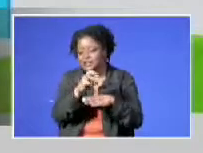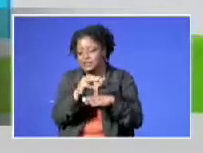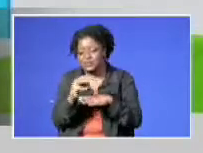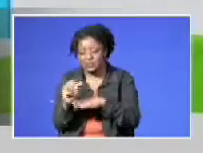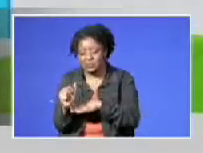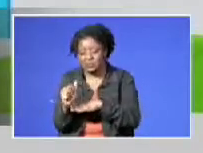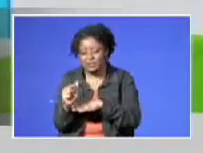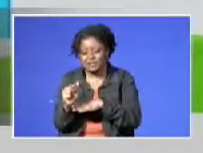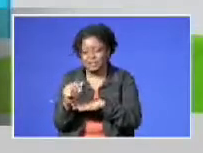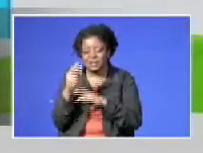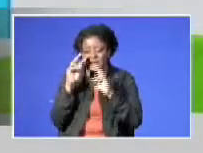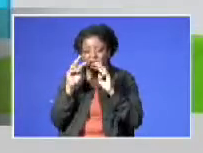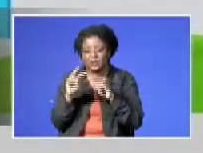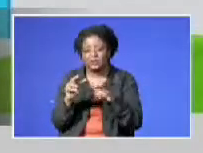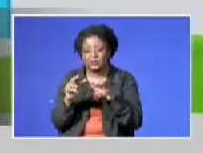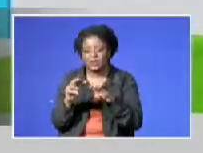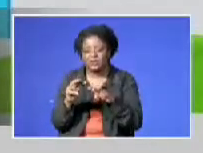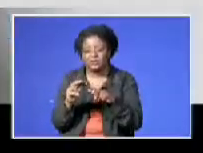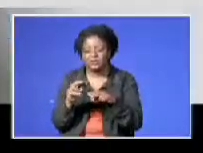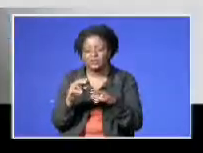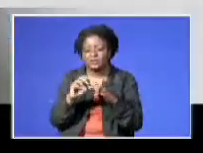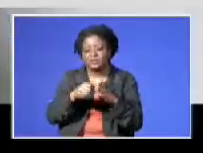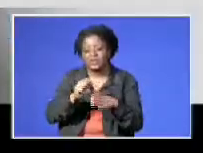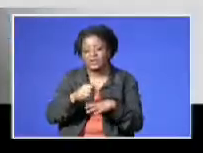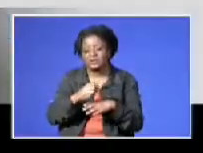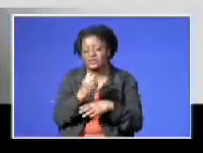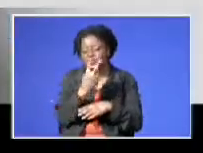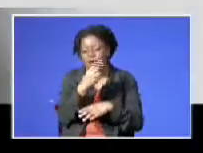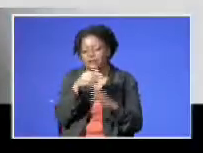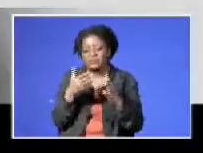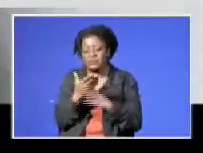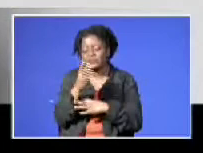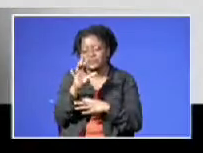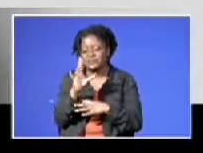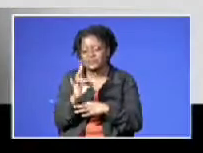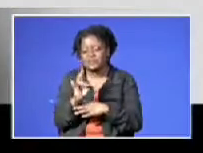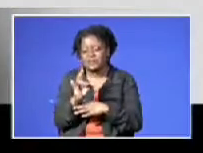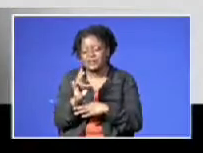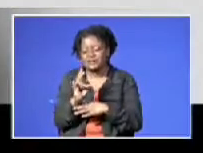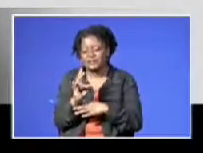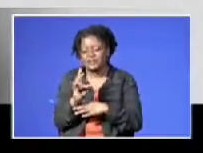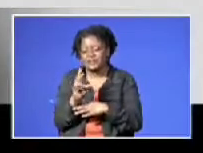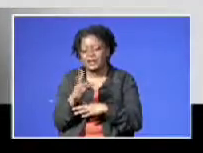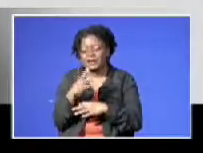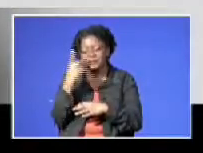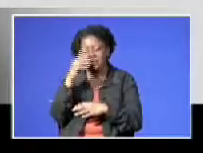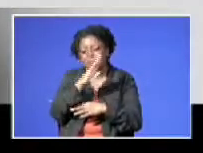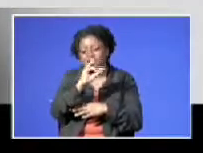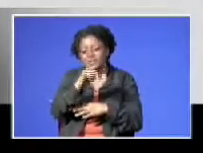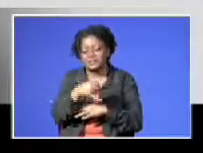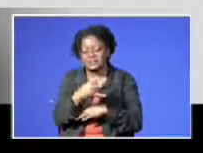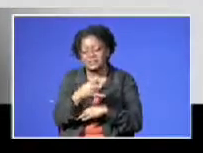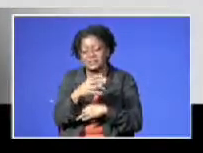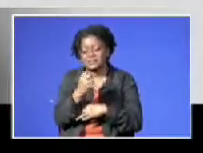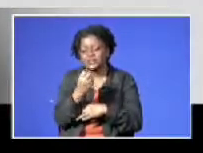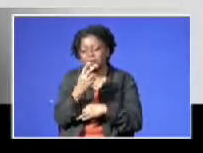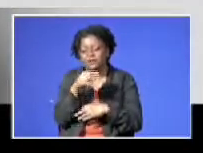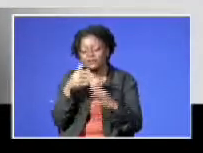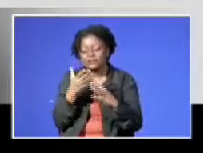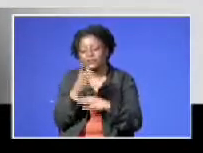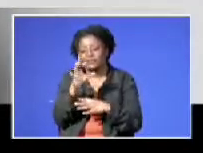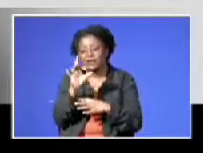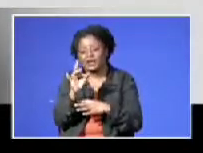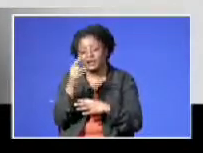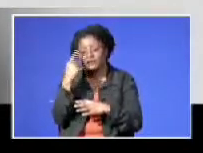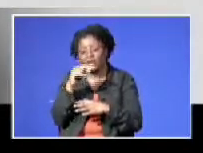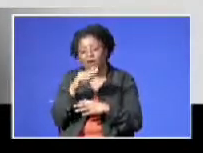Exuma will view channels 12 through 7 for BJC lessons and 12 through 8 for BGCSE lessons. Now, as a result of